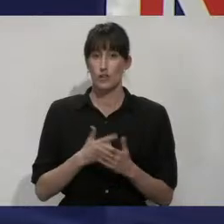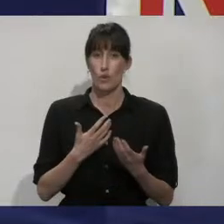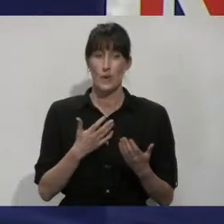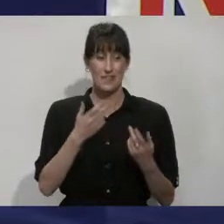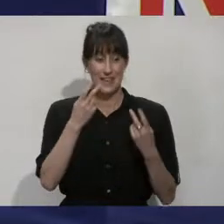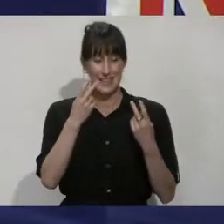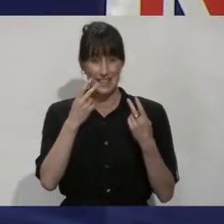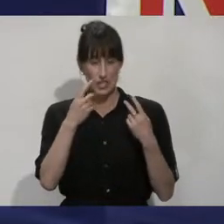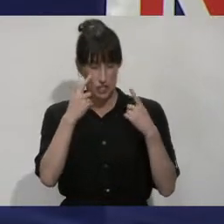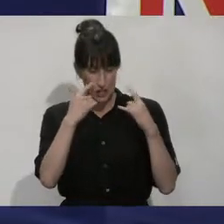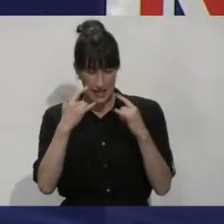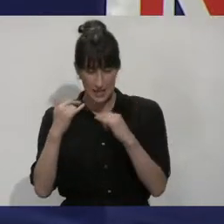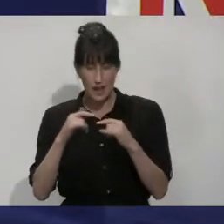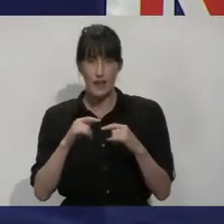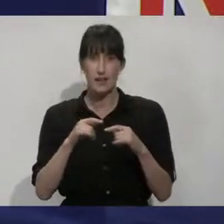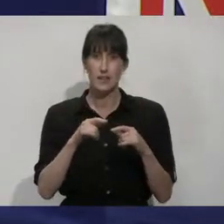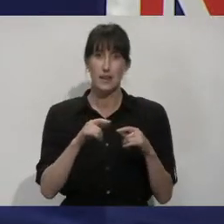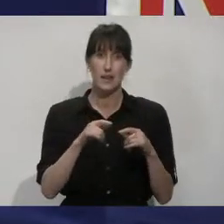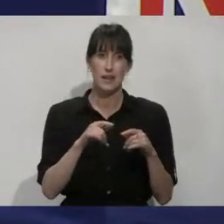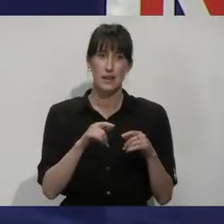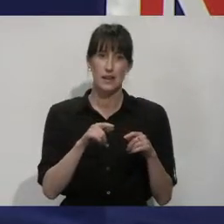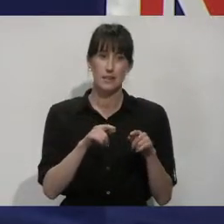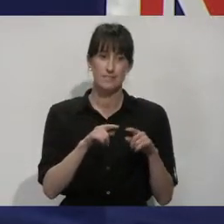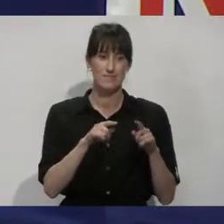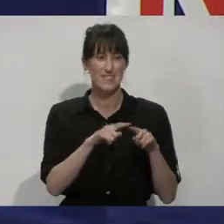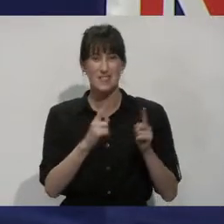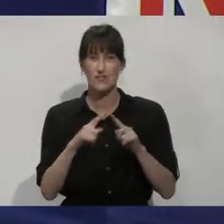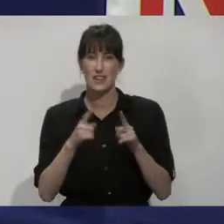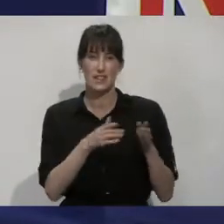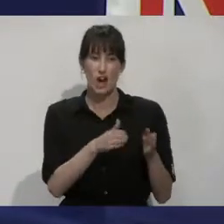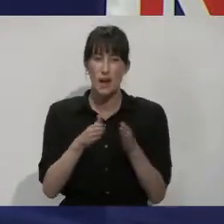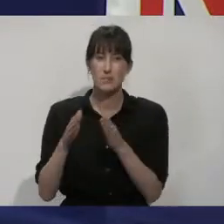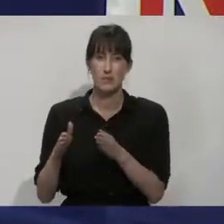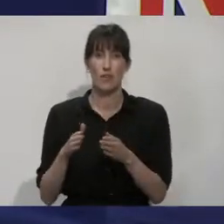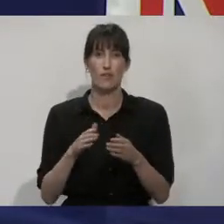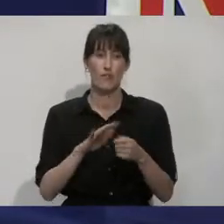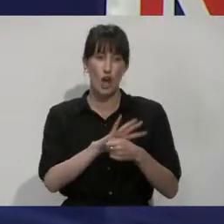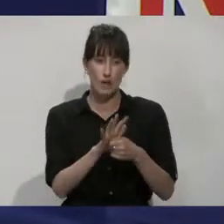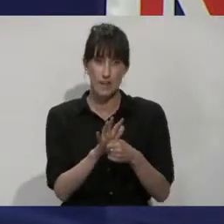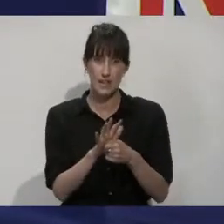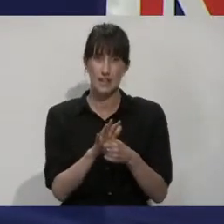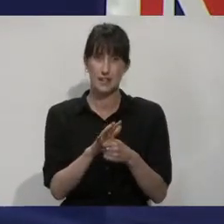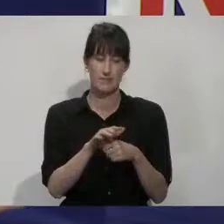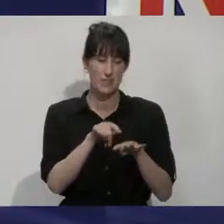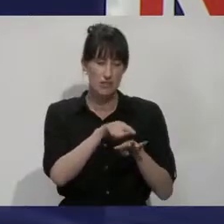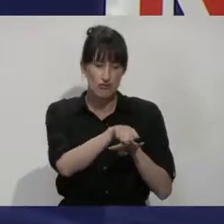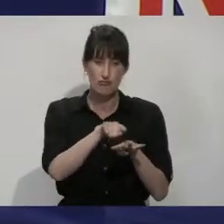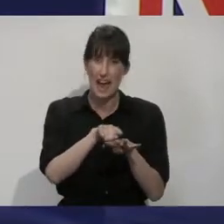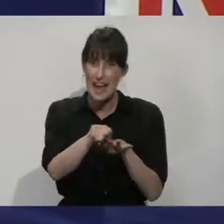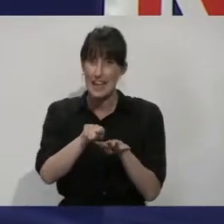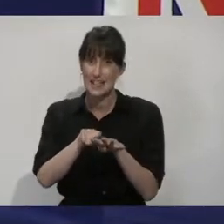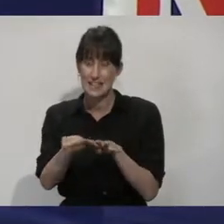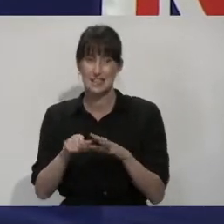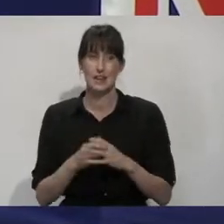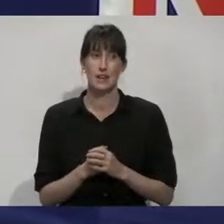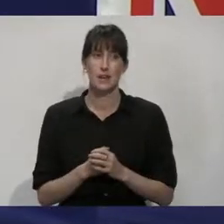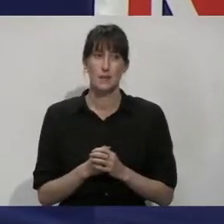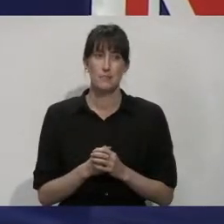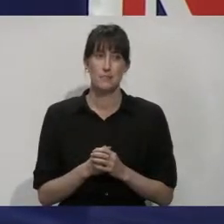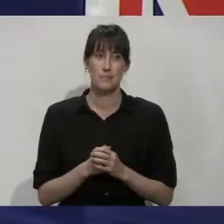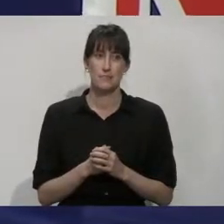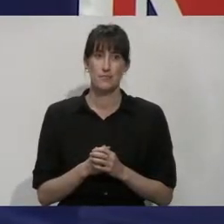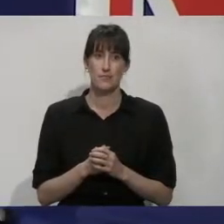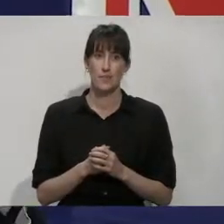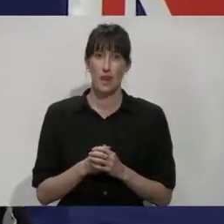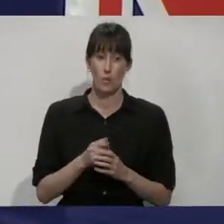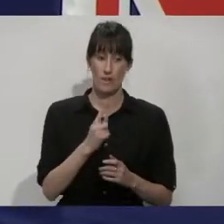that there aren't too many steps backwards to the B111